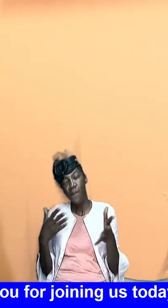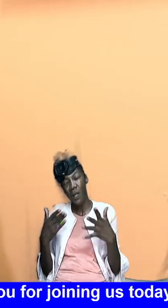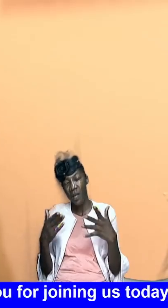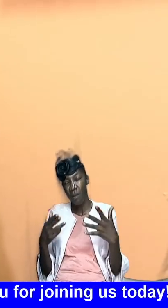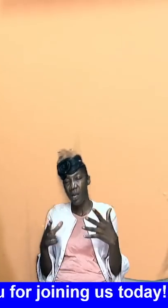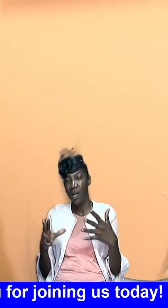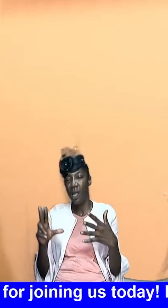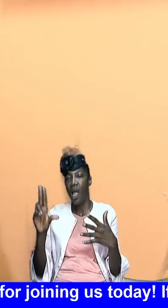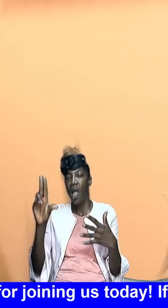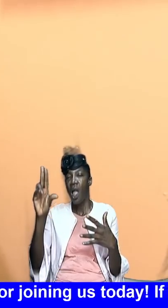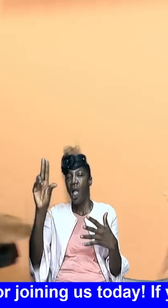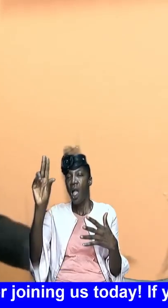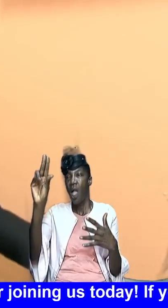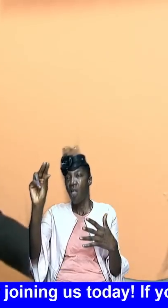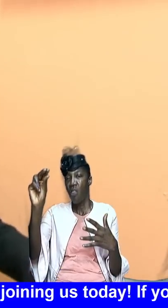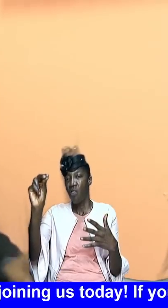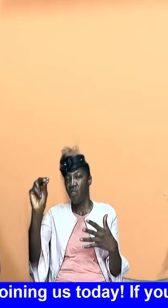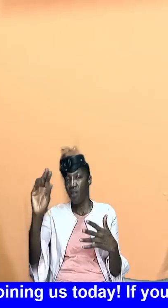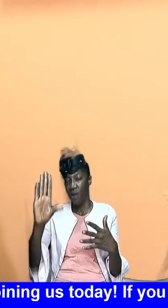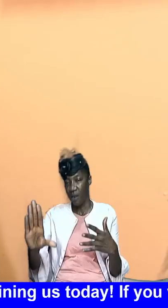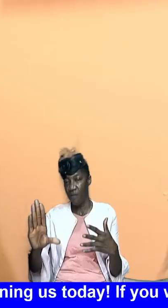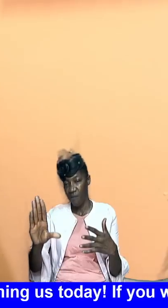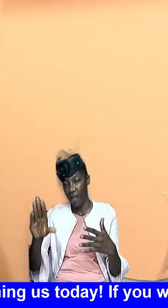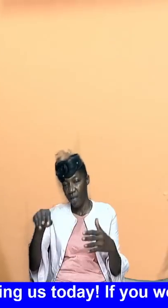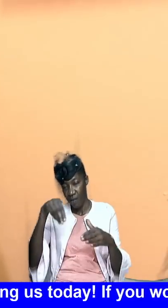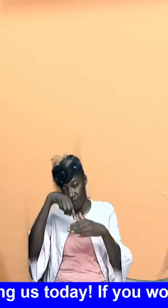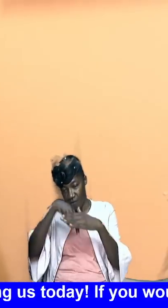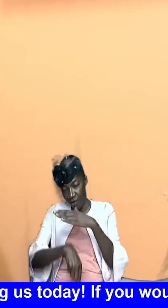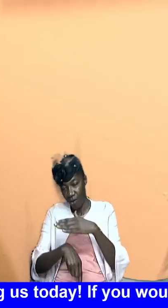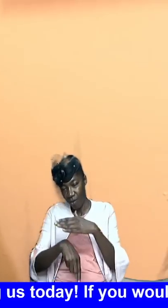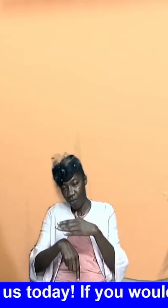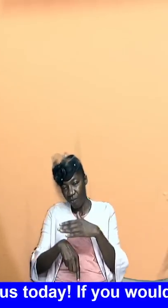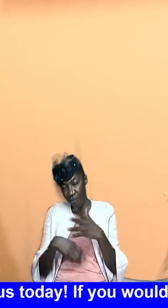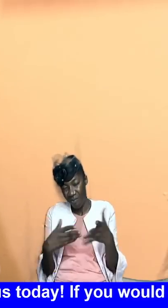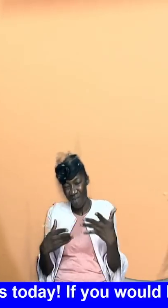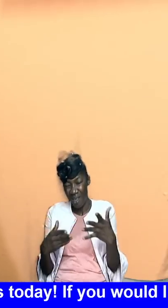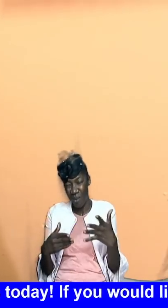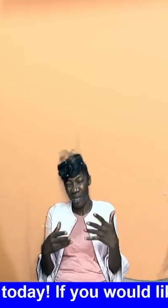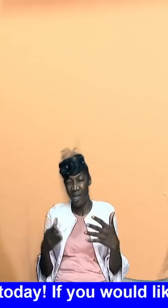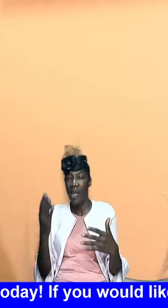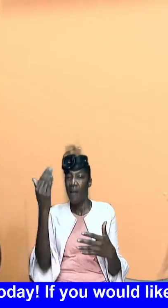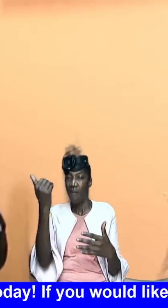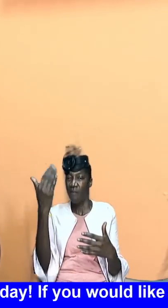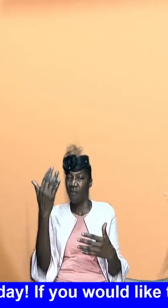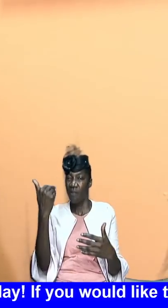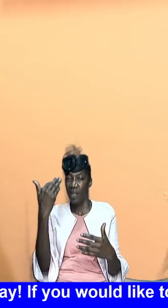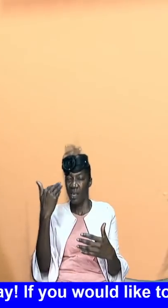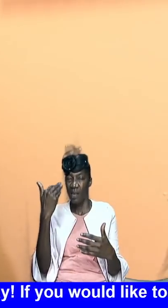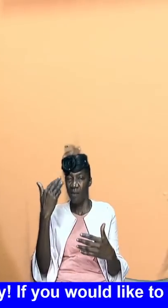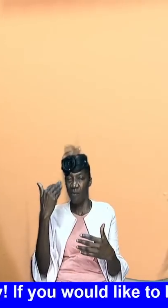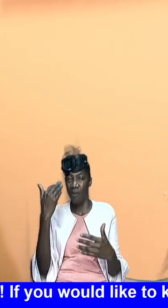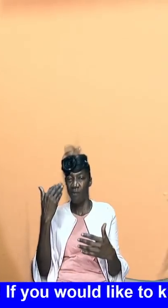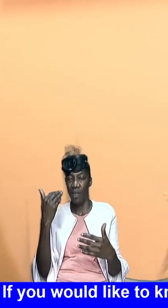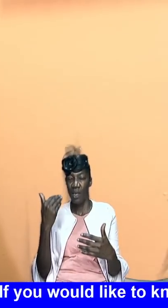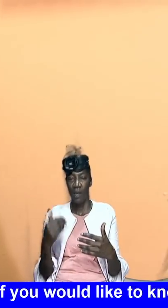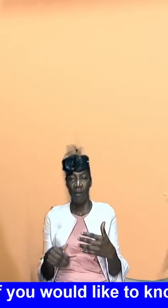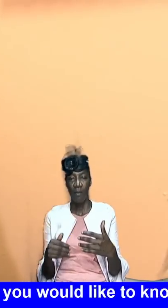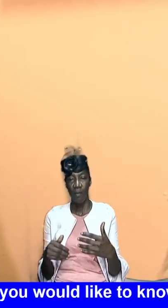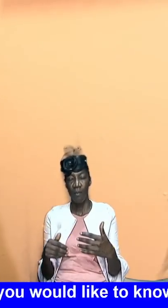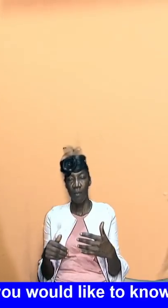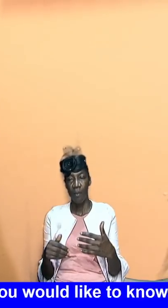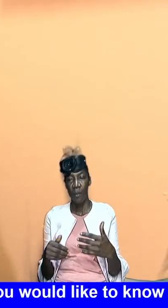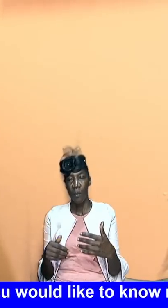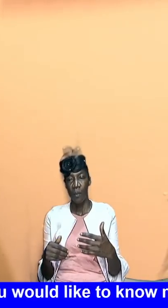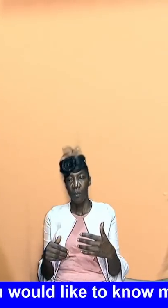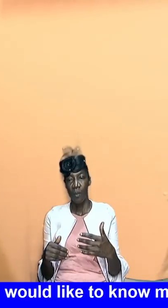35 coming down to about 15, 14, from teenager, 13, 13